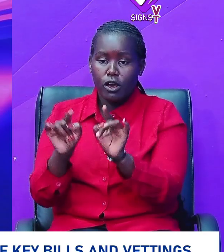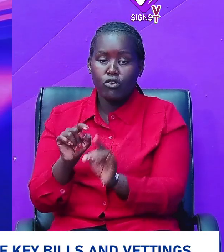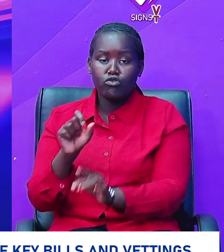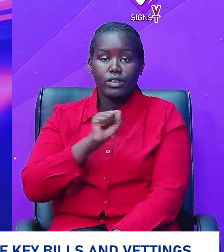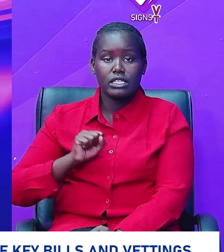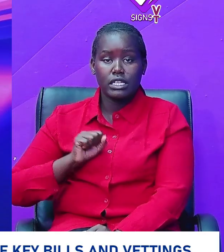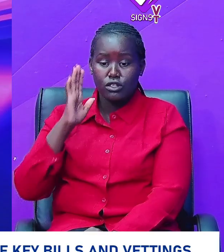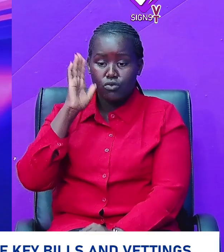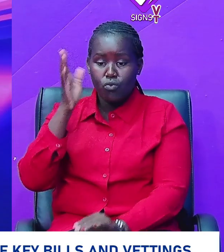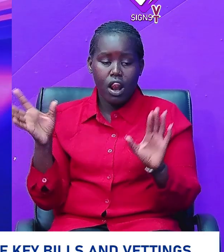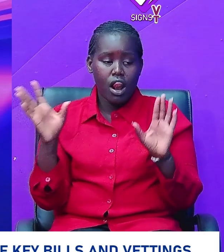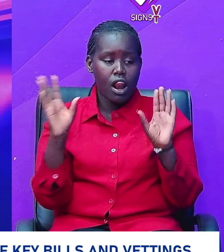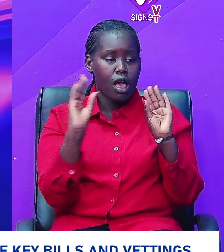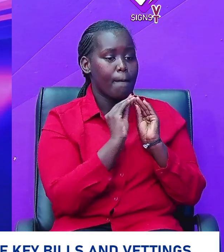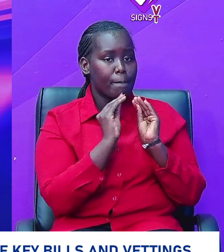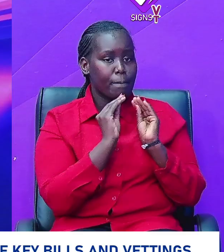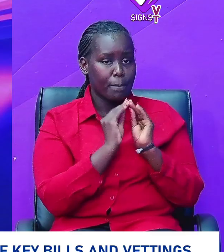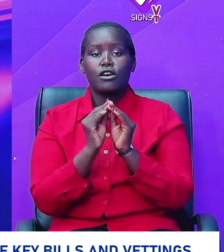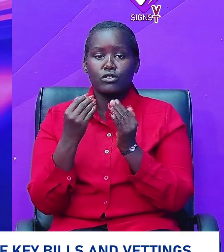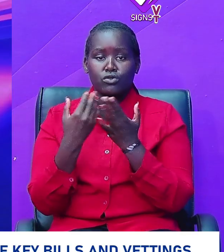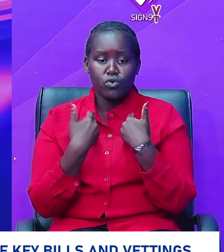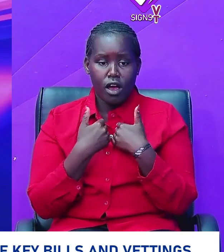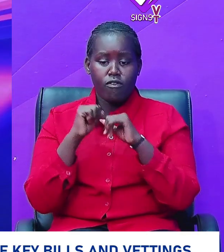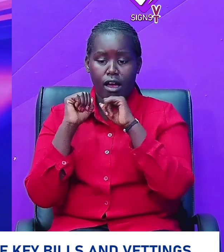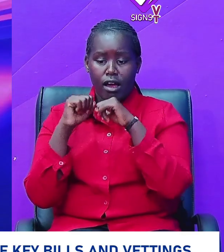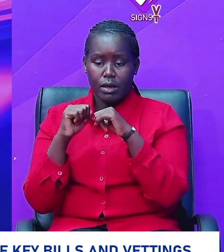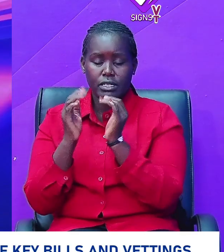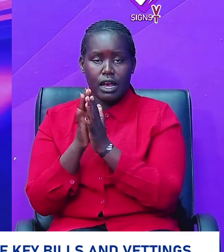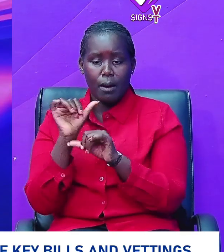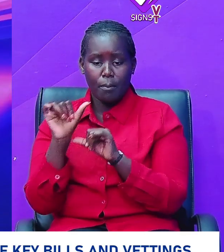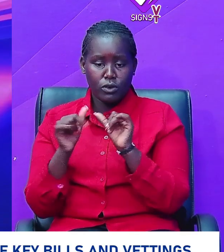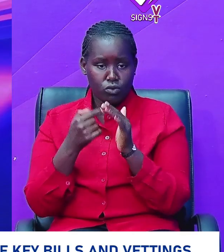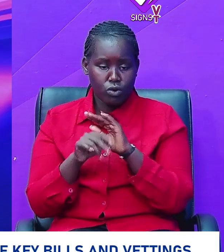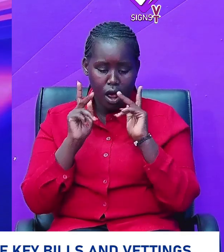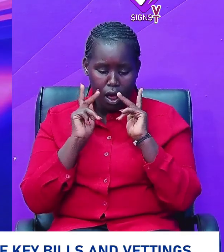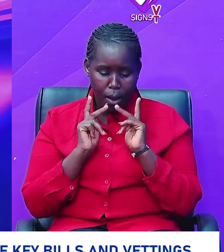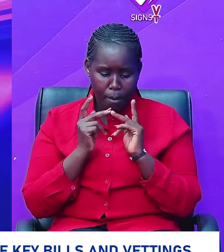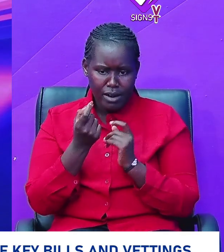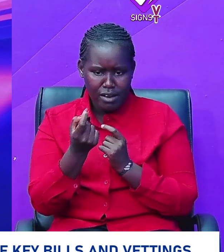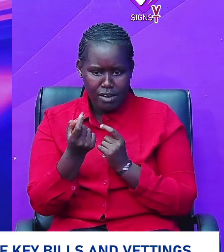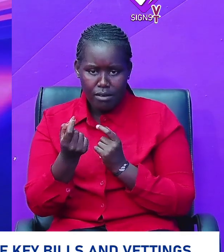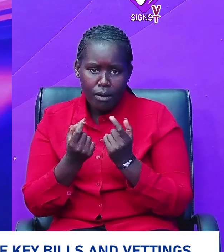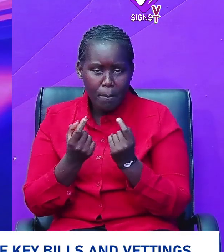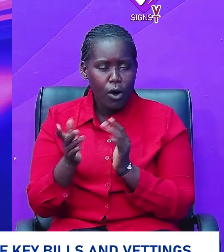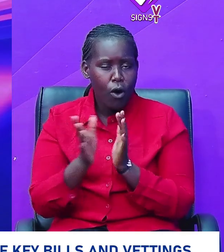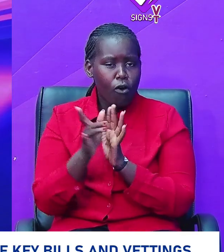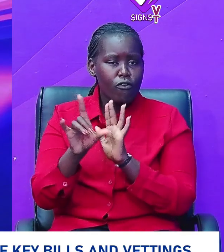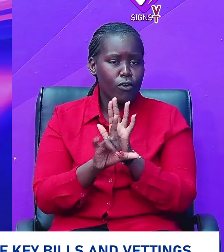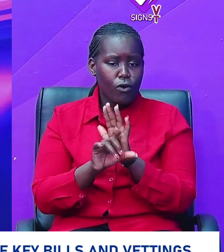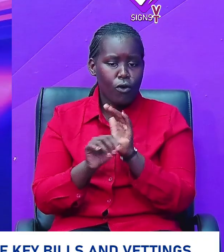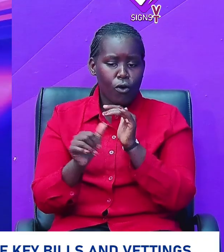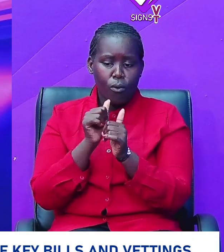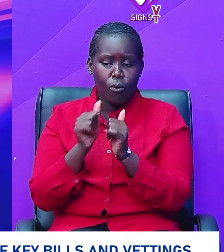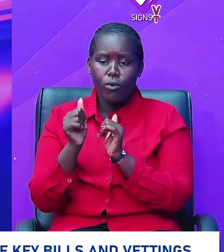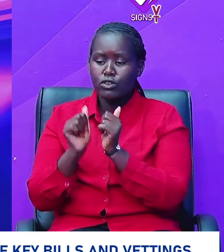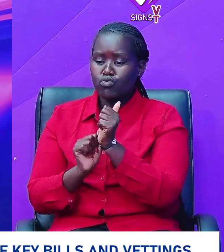will convene to build consensus on contentious pieces of legislation that were